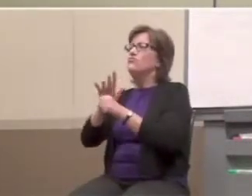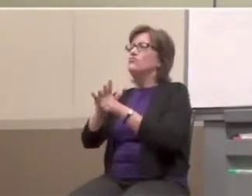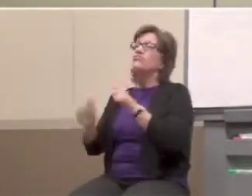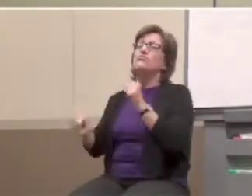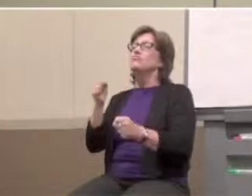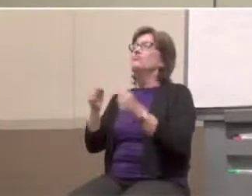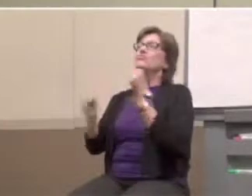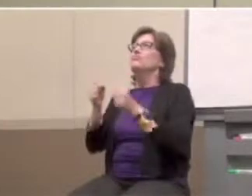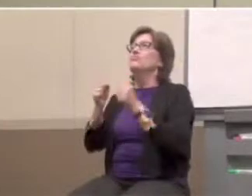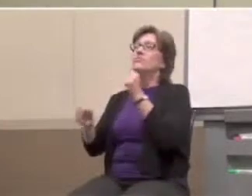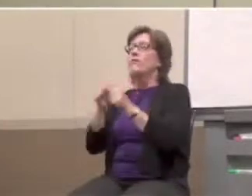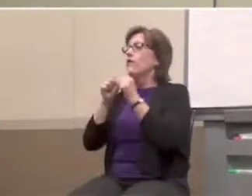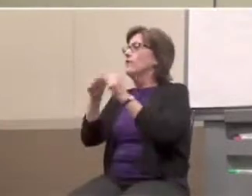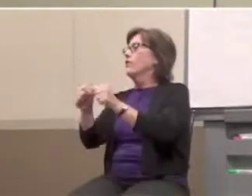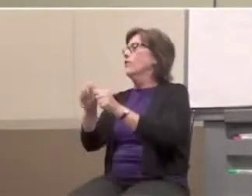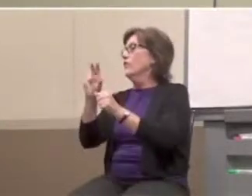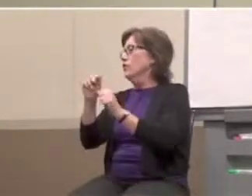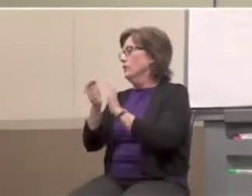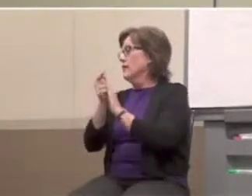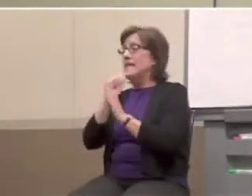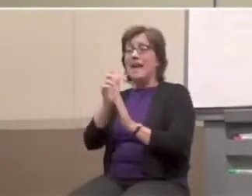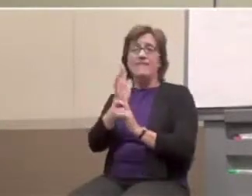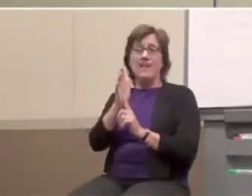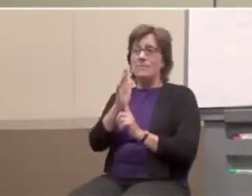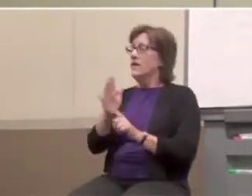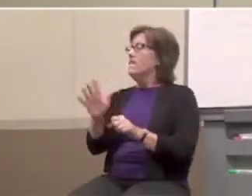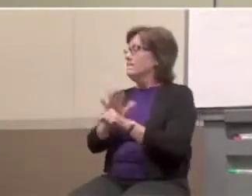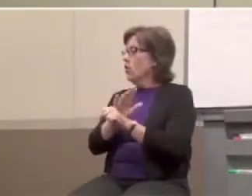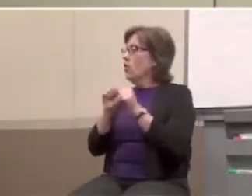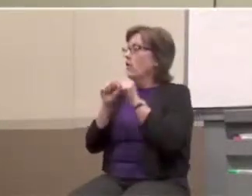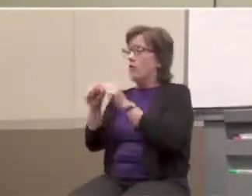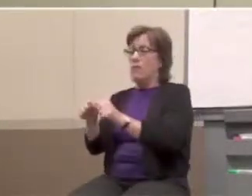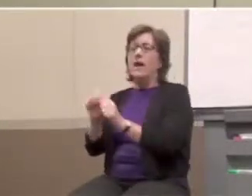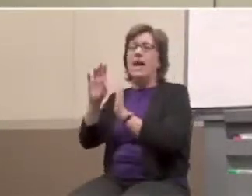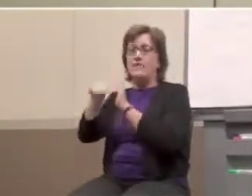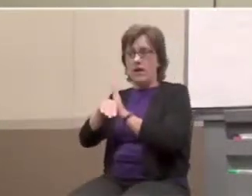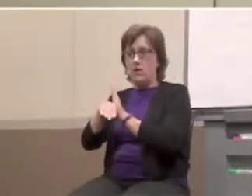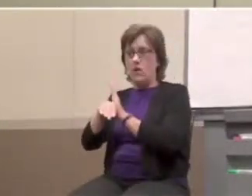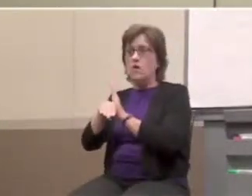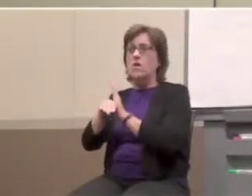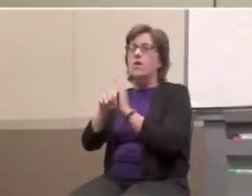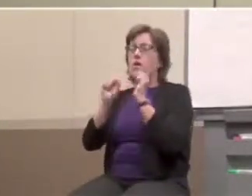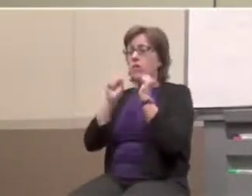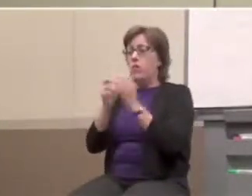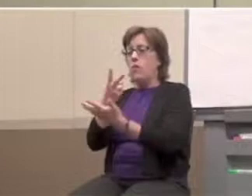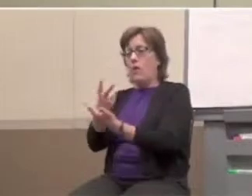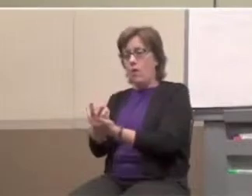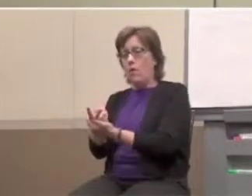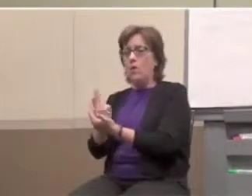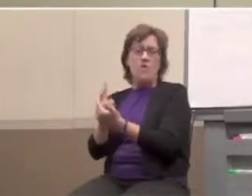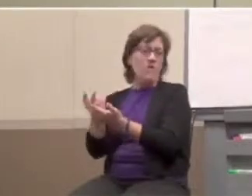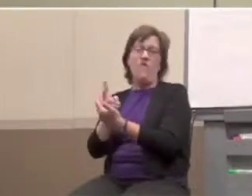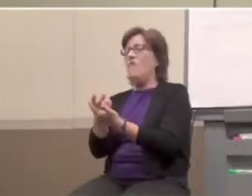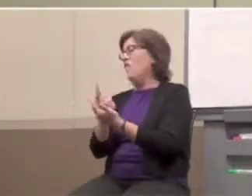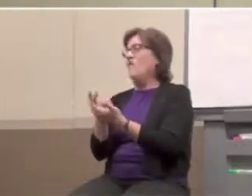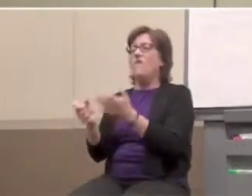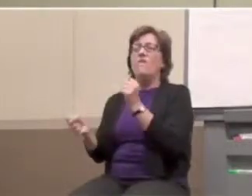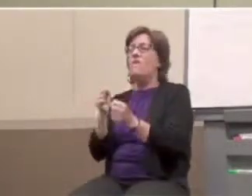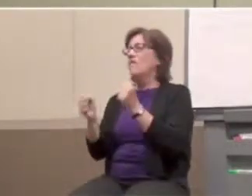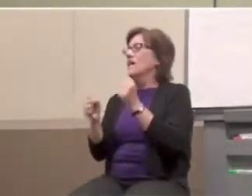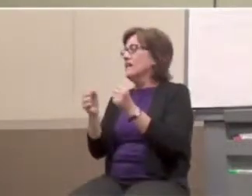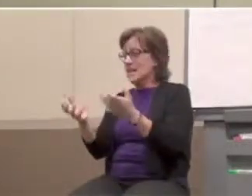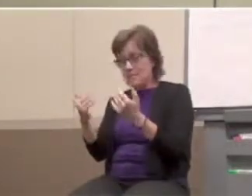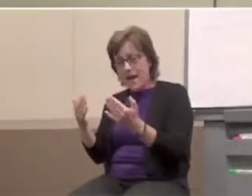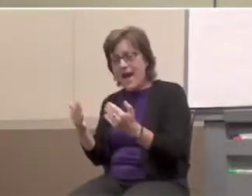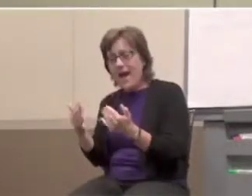hour. Not for 5 minutes, for a full half hour. Throw a tantrum. Come on, please. I know you can do better. I've seen